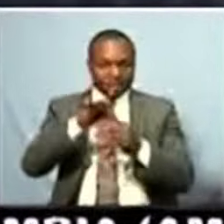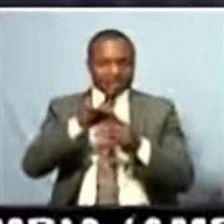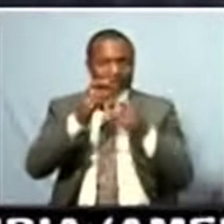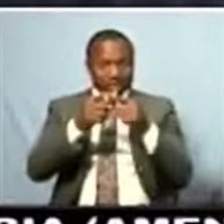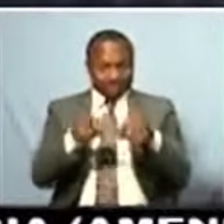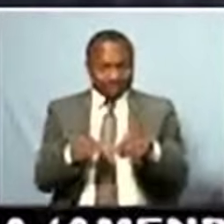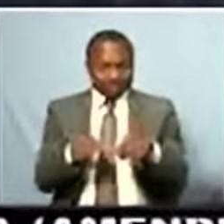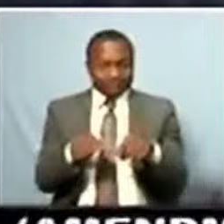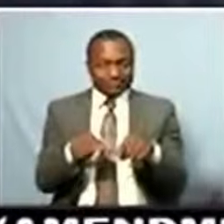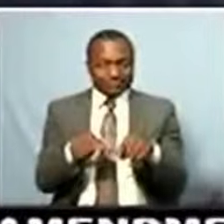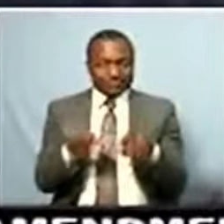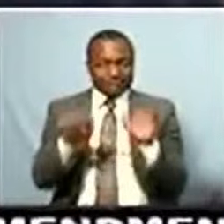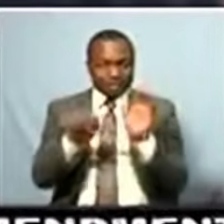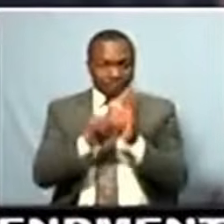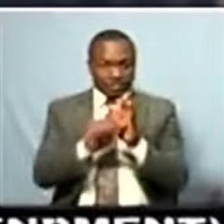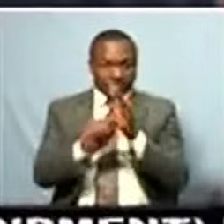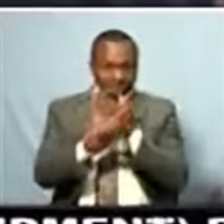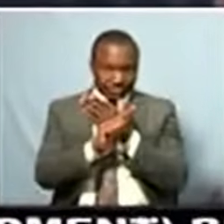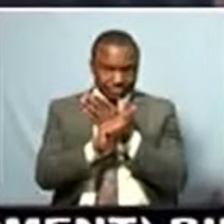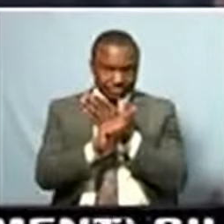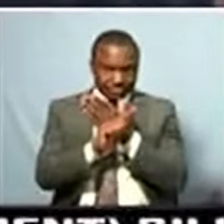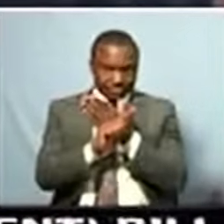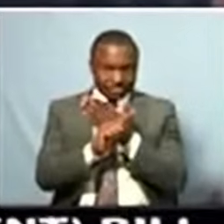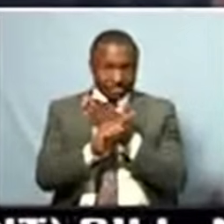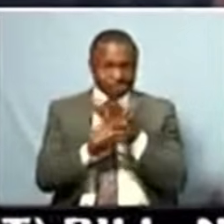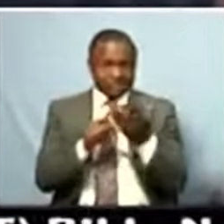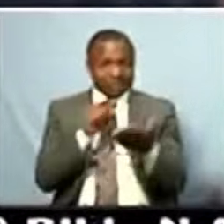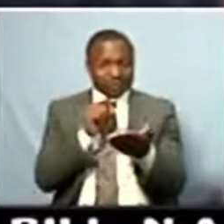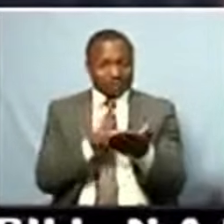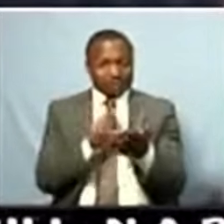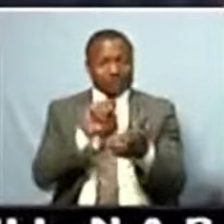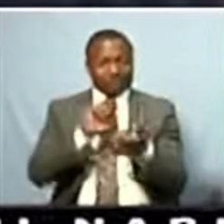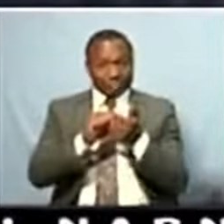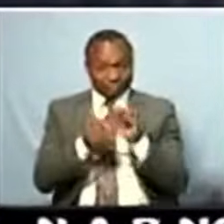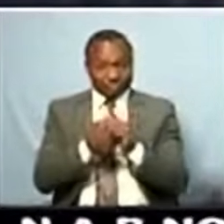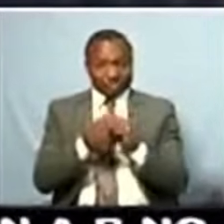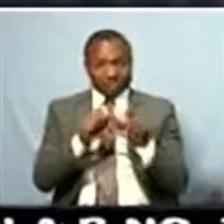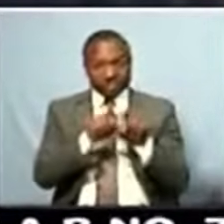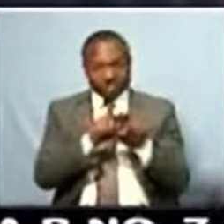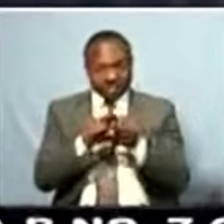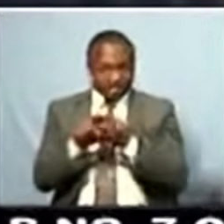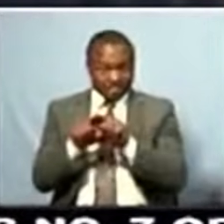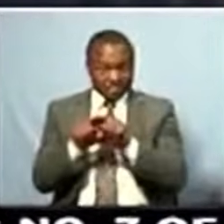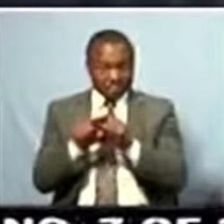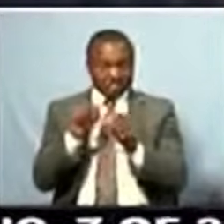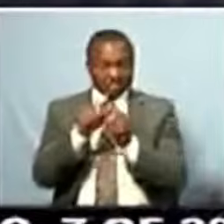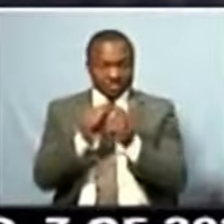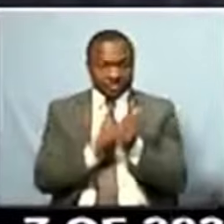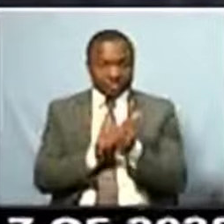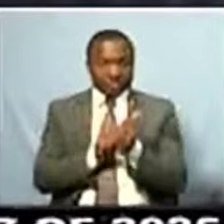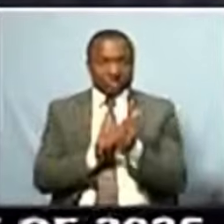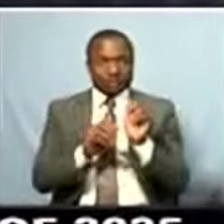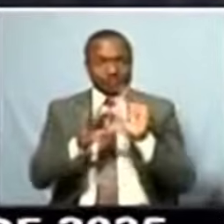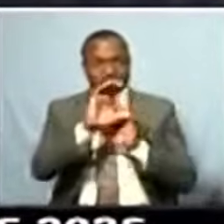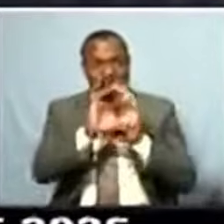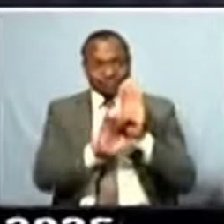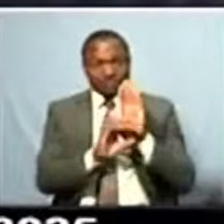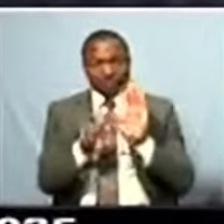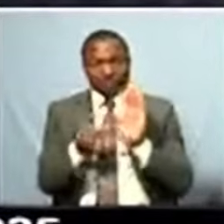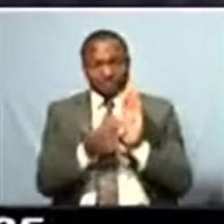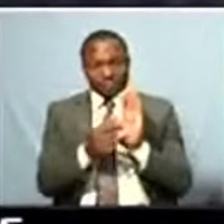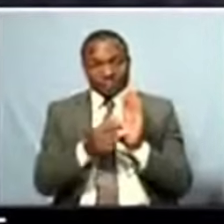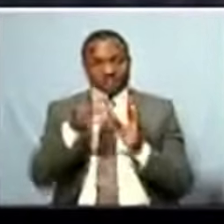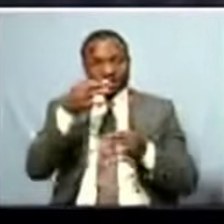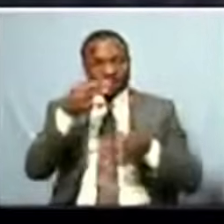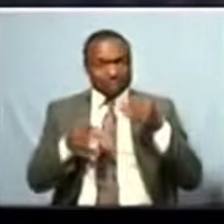actually August. And this is actually the problem also regarding the current constitution.